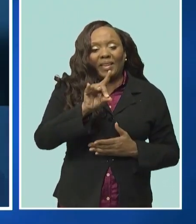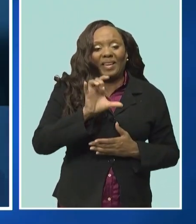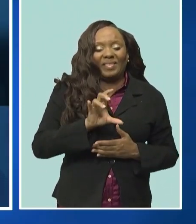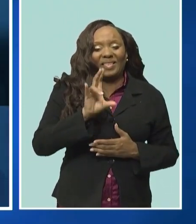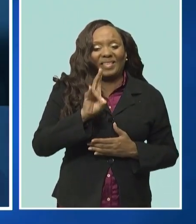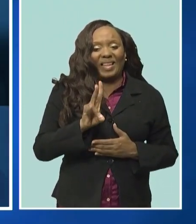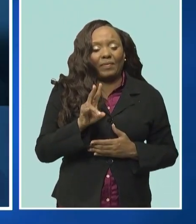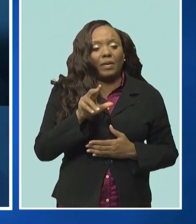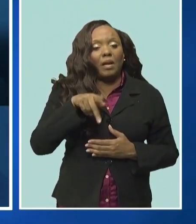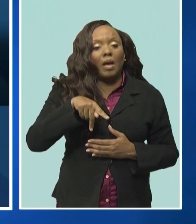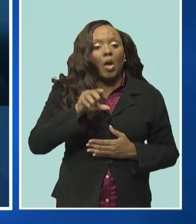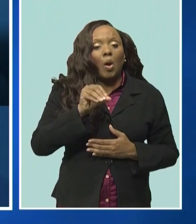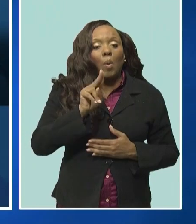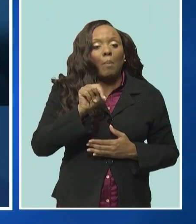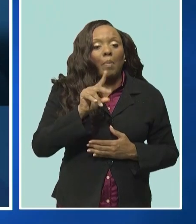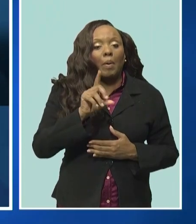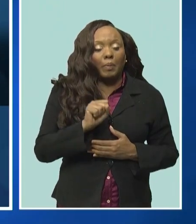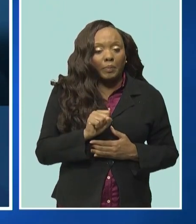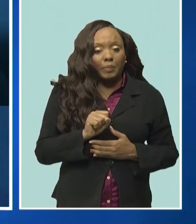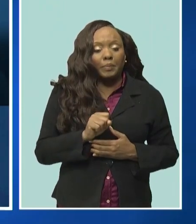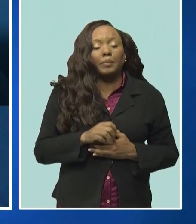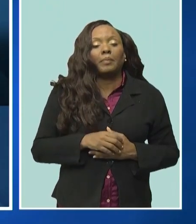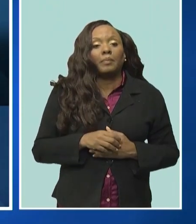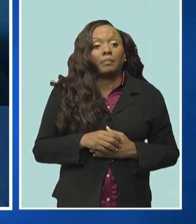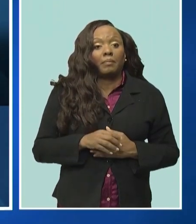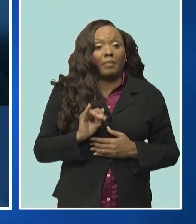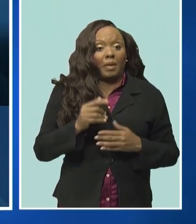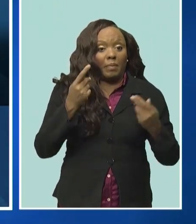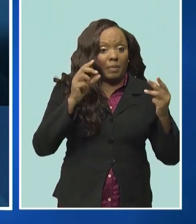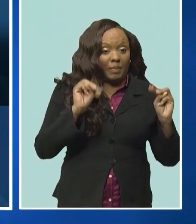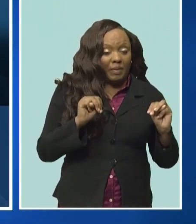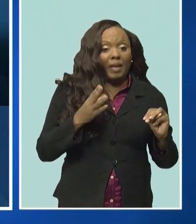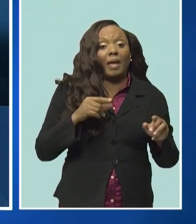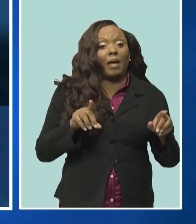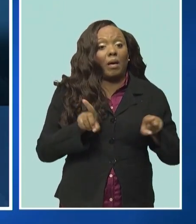for the role of Prime Minister, and in addition,